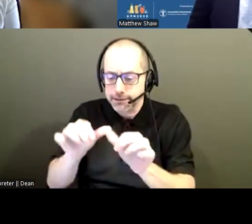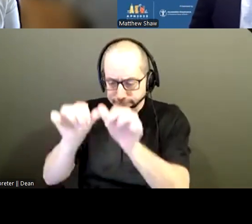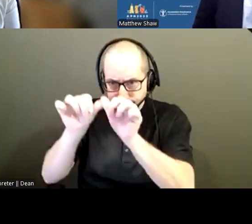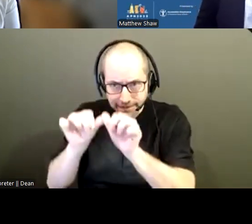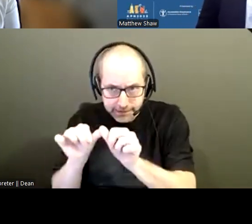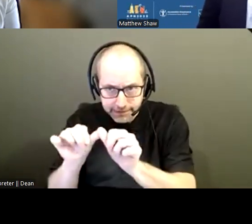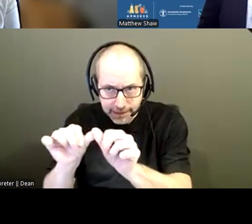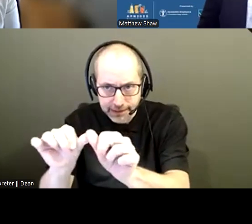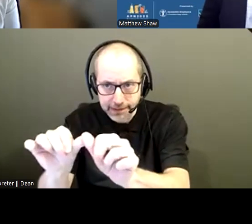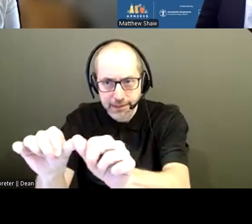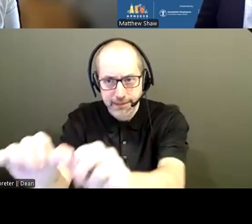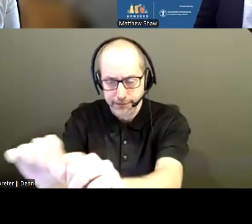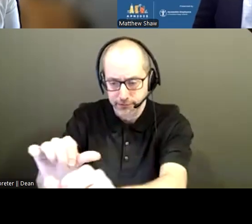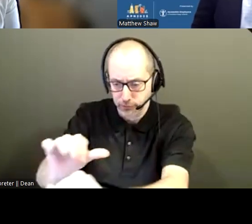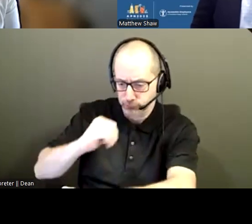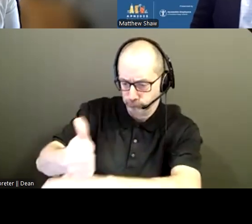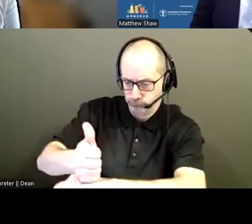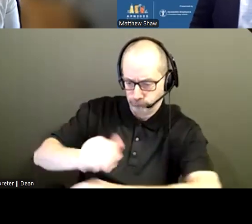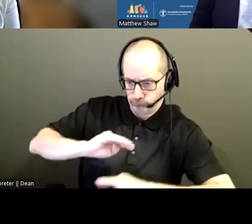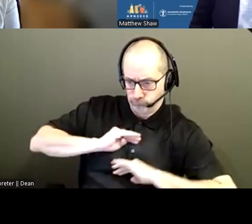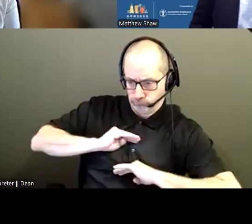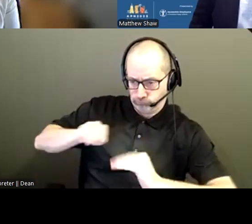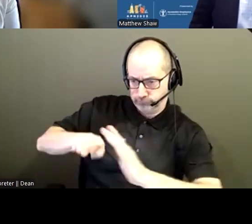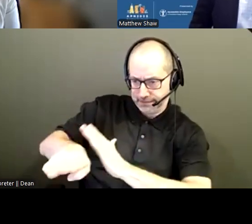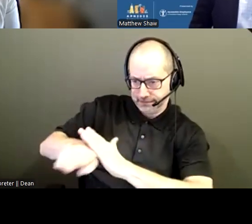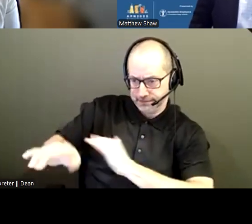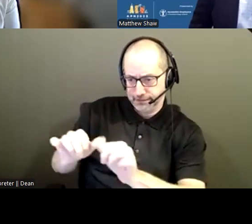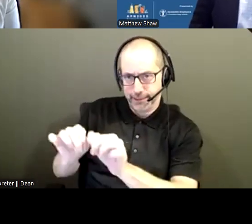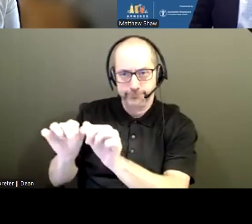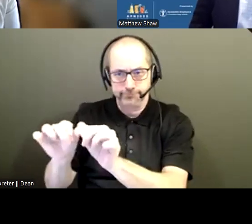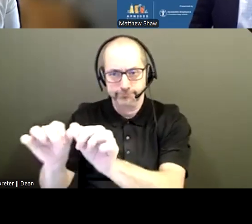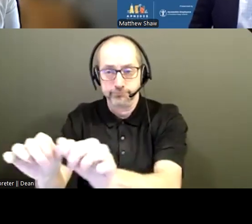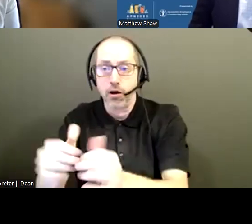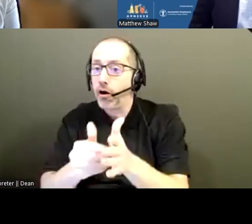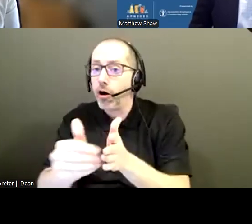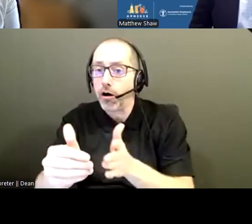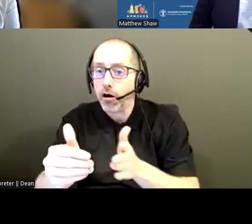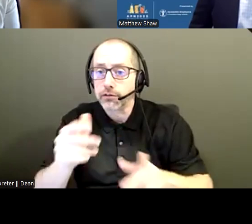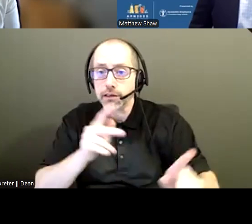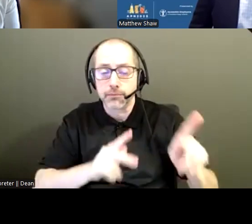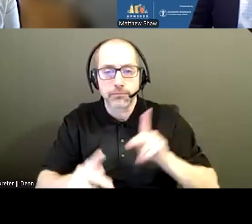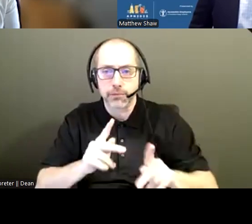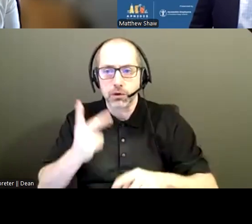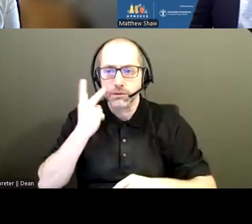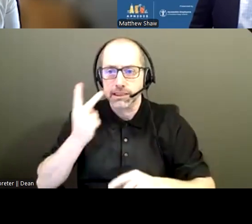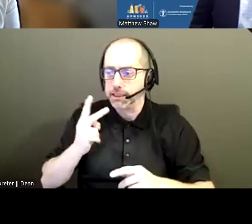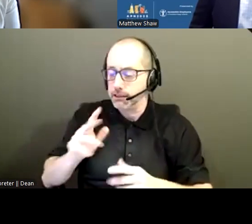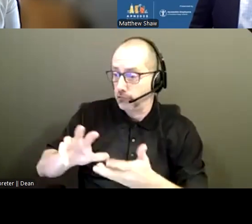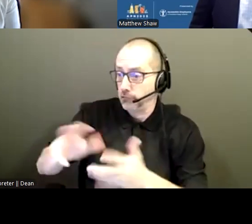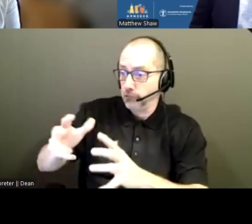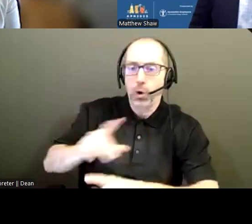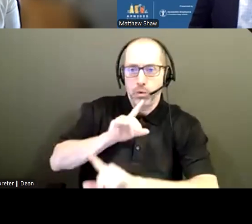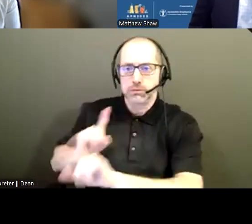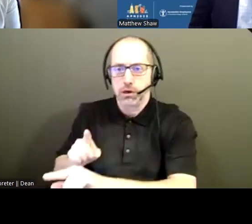think what we see oftentimes are people coming with a very reactive